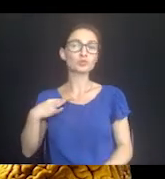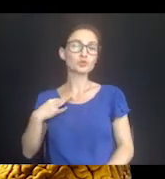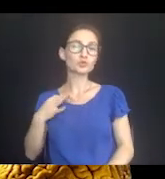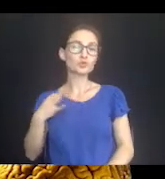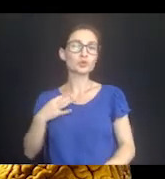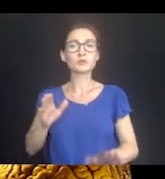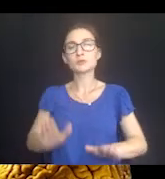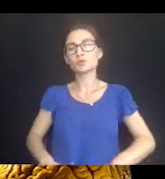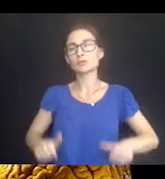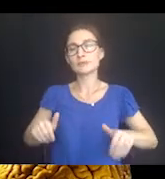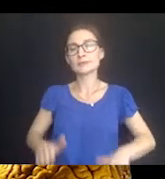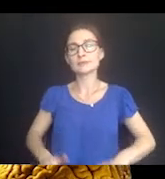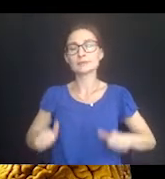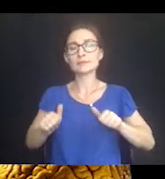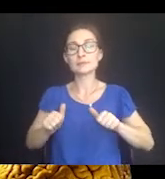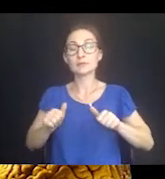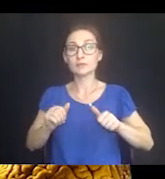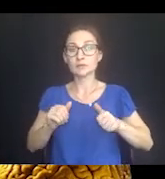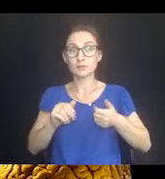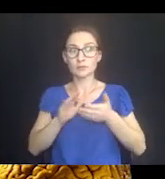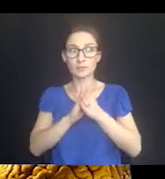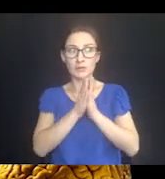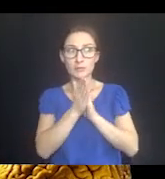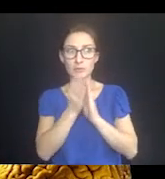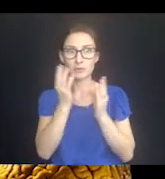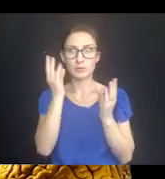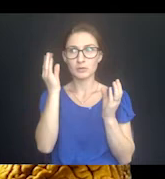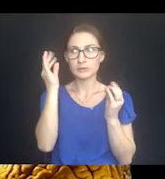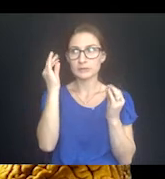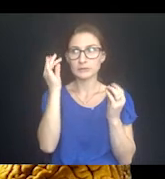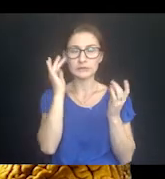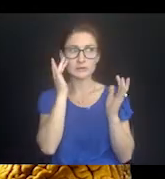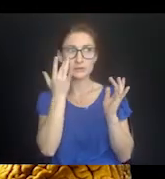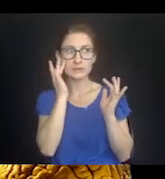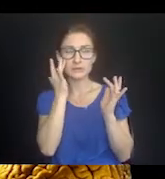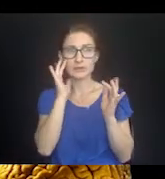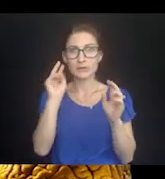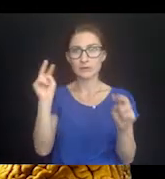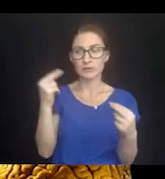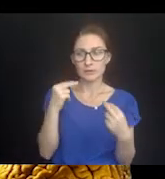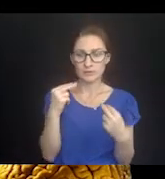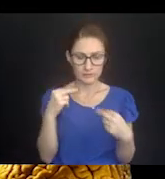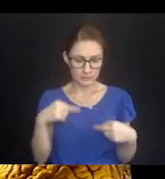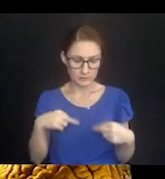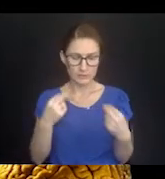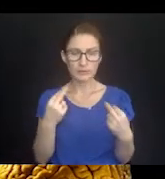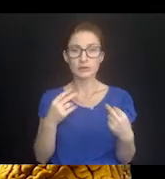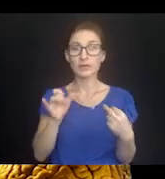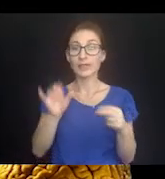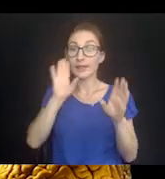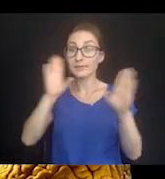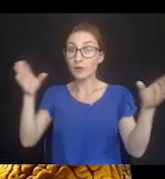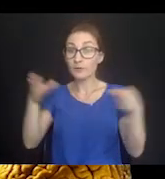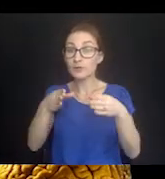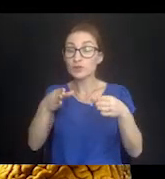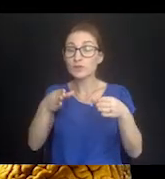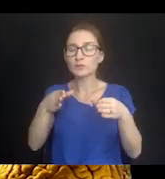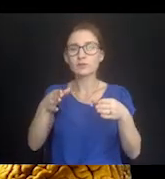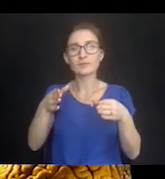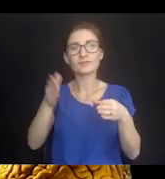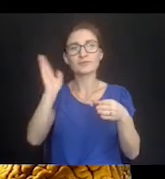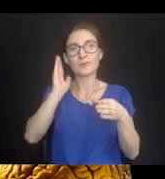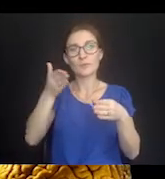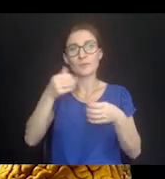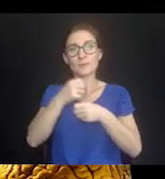come in with a casual, shirt and jeans, and you get self-conscious.